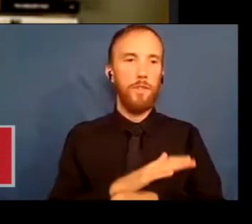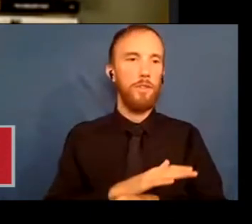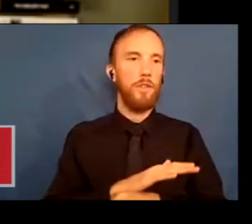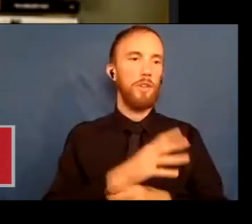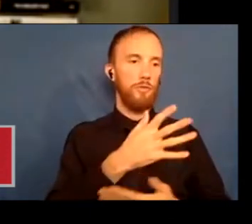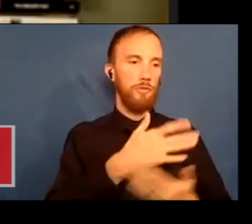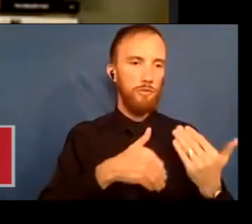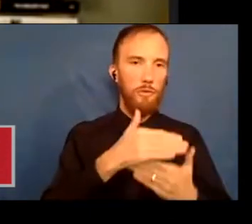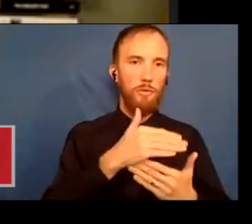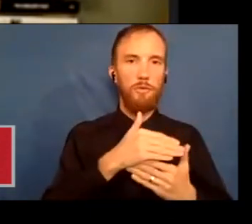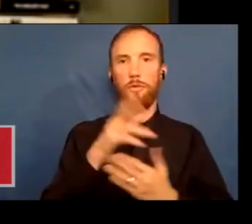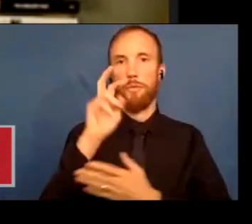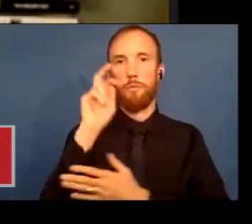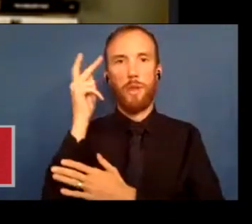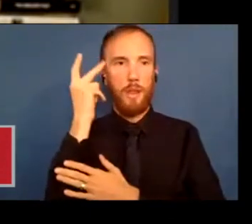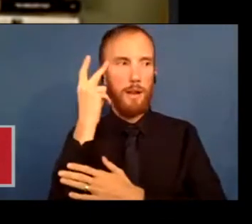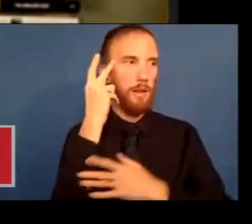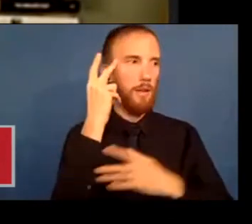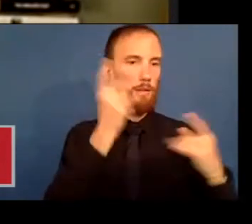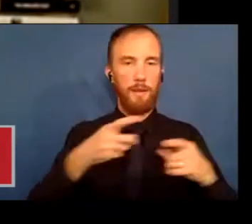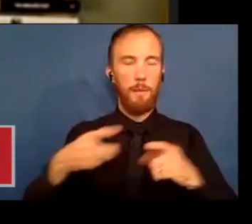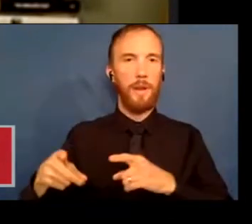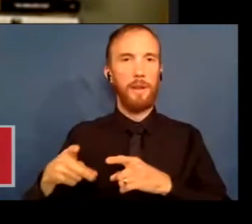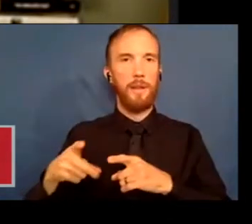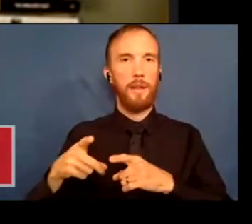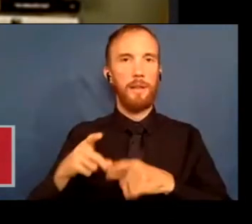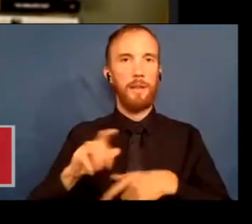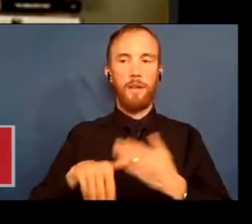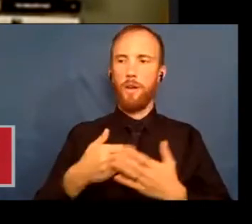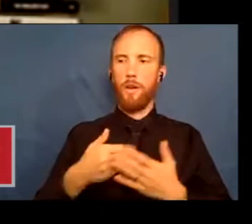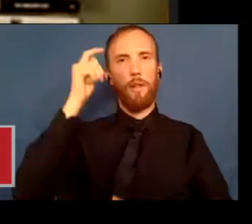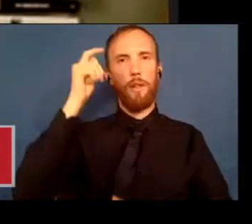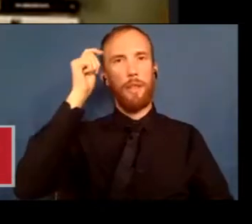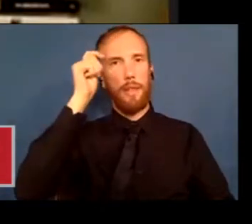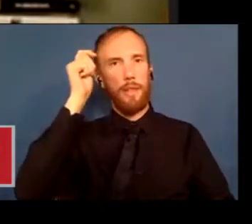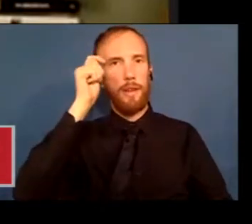You know, our theories are not always highly,